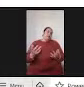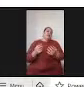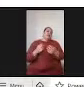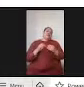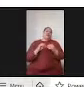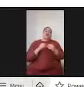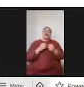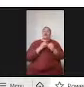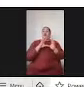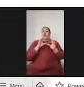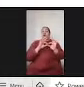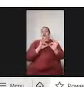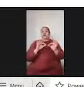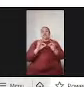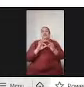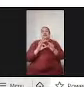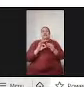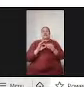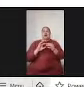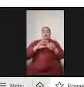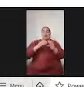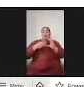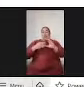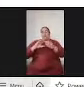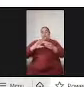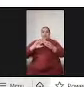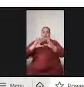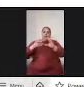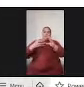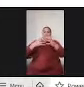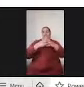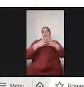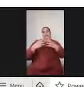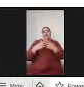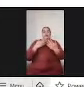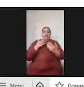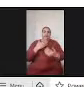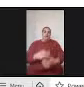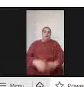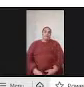is building blocks that fit into that stuff. Thank you.